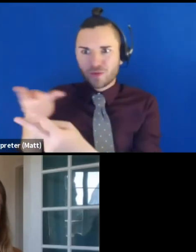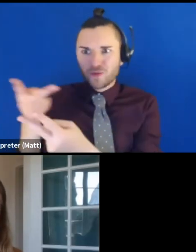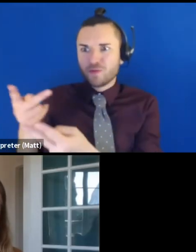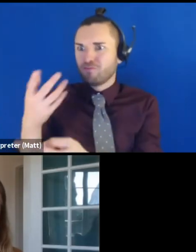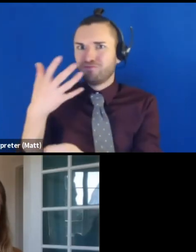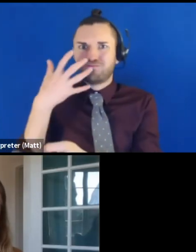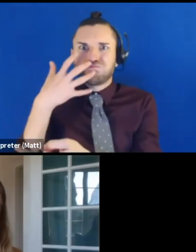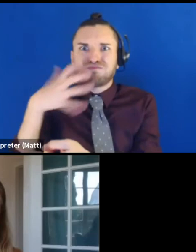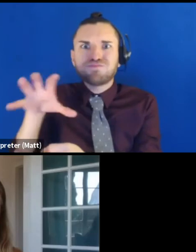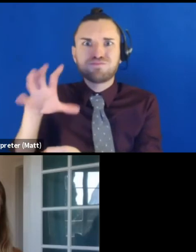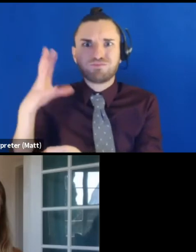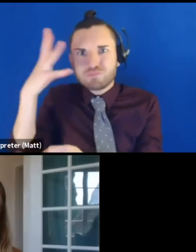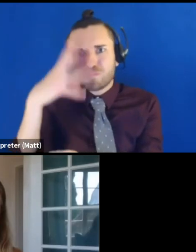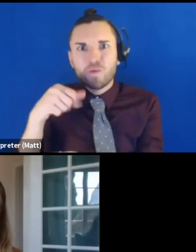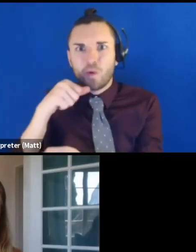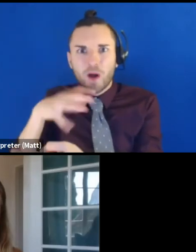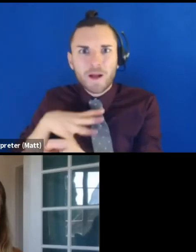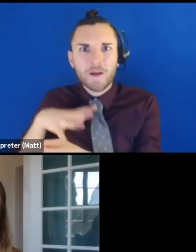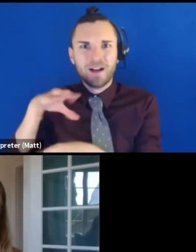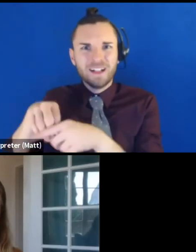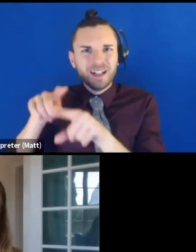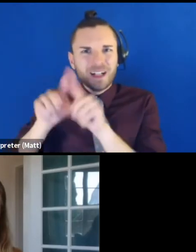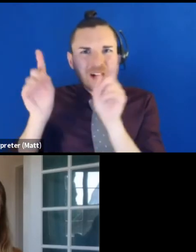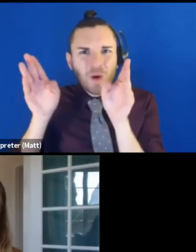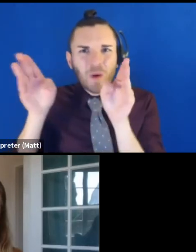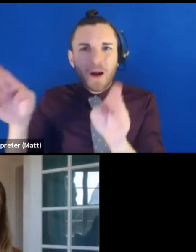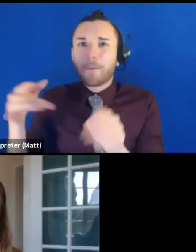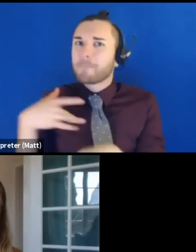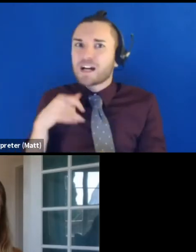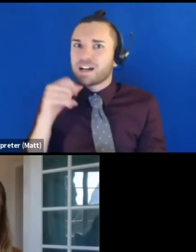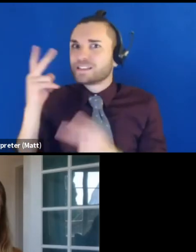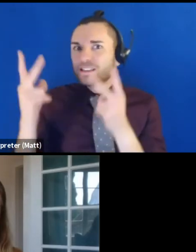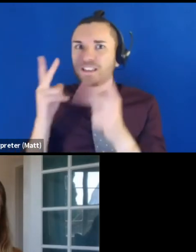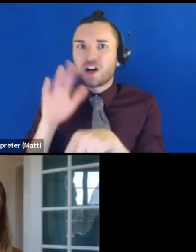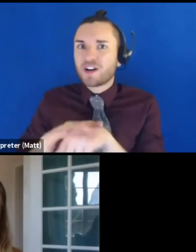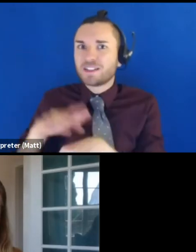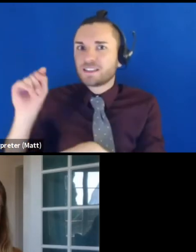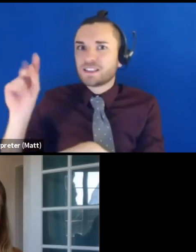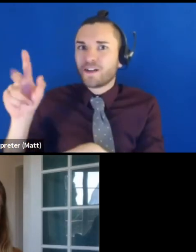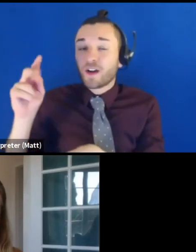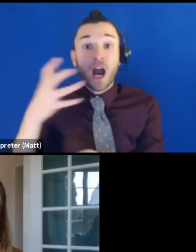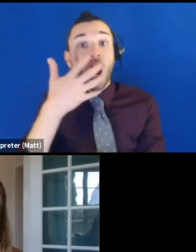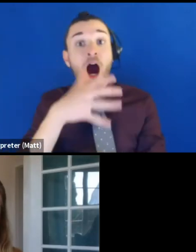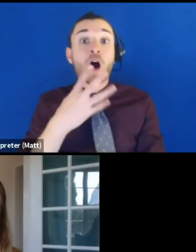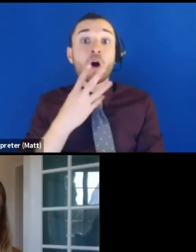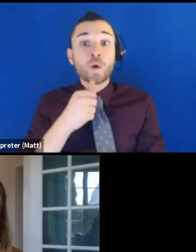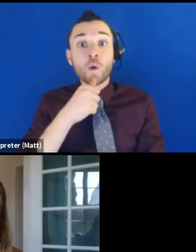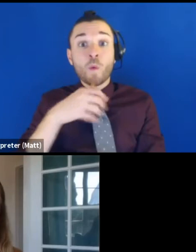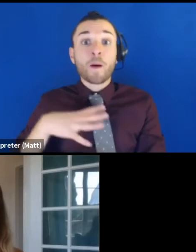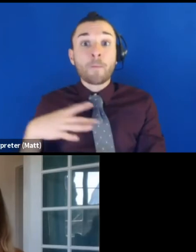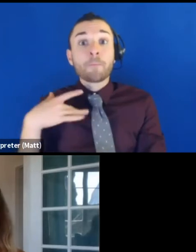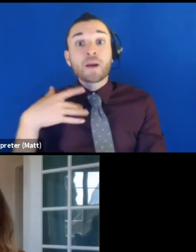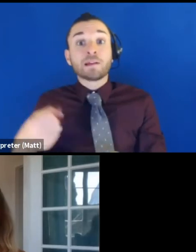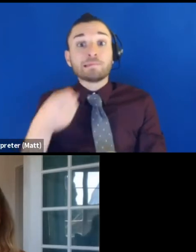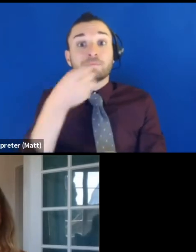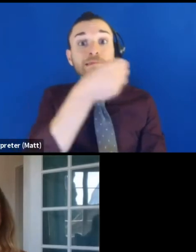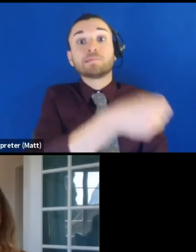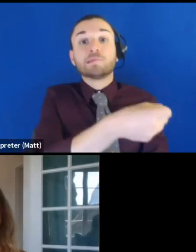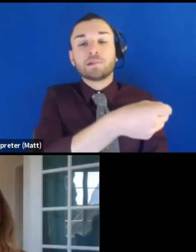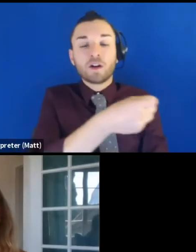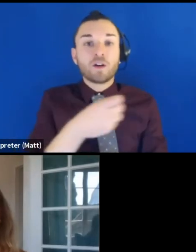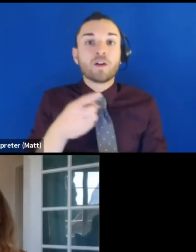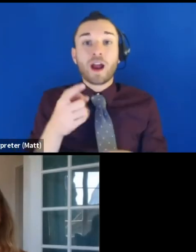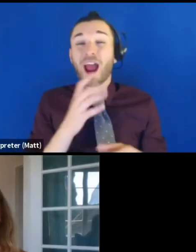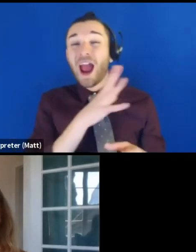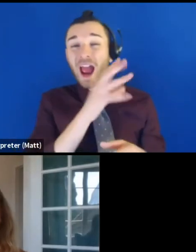ways that aren't usually shown because hot Jewish women get cast with non-Jewish actresses. It happens all the